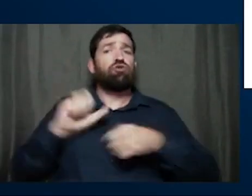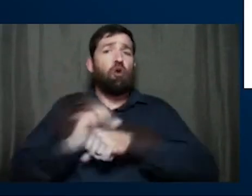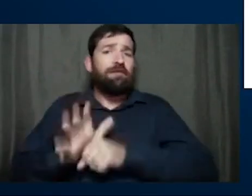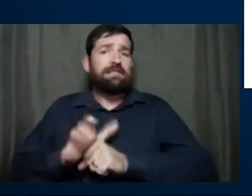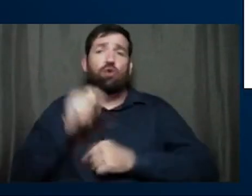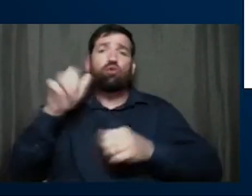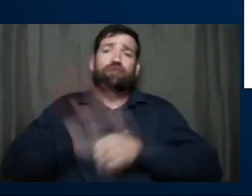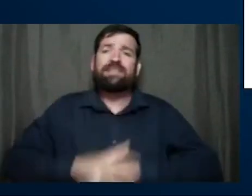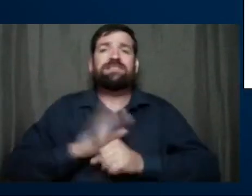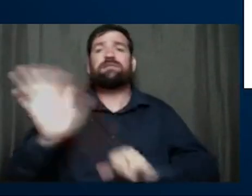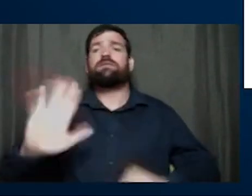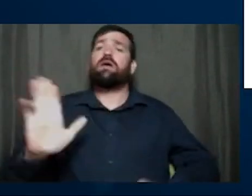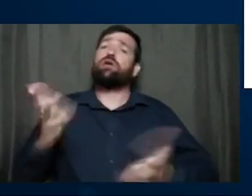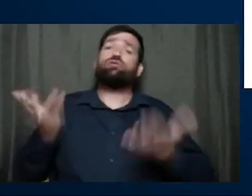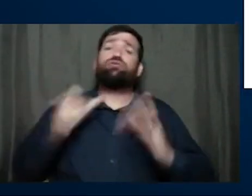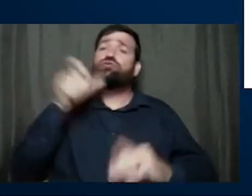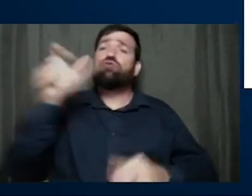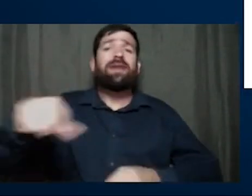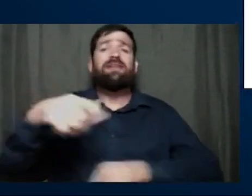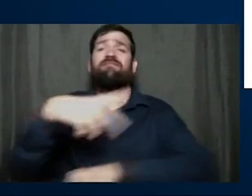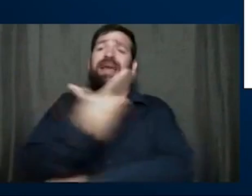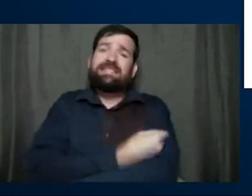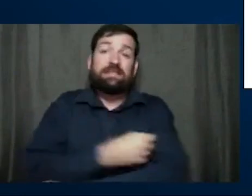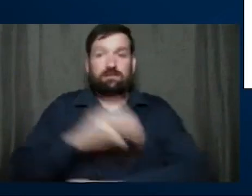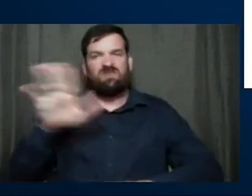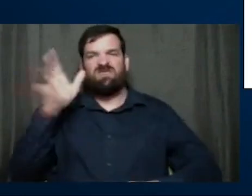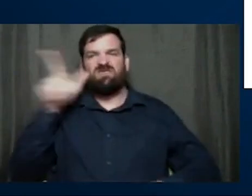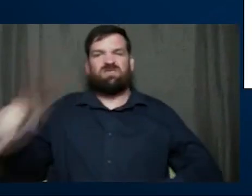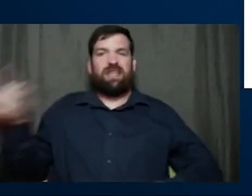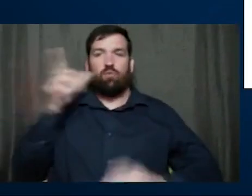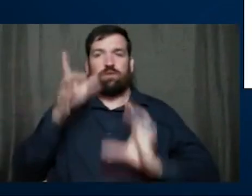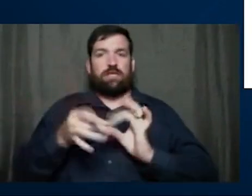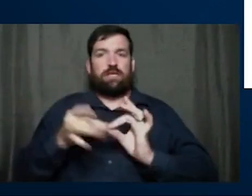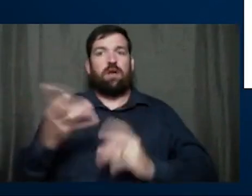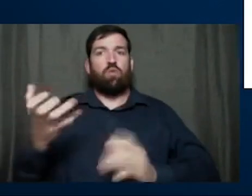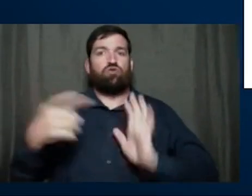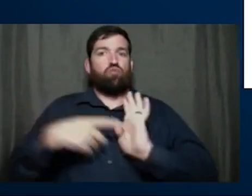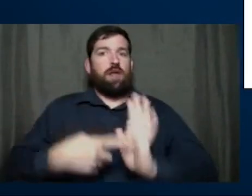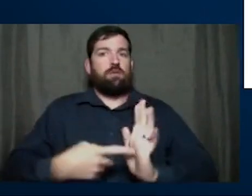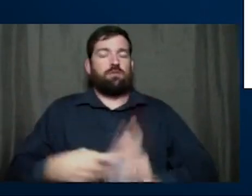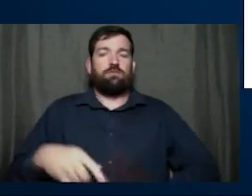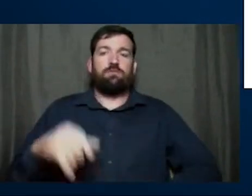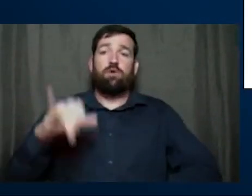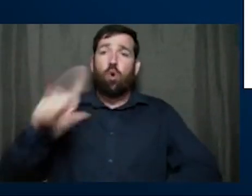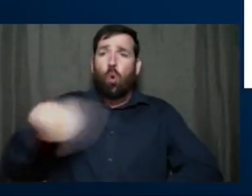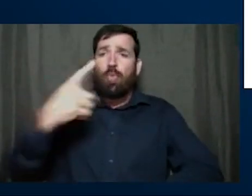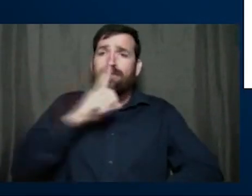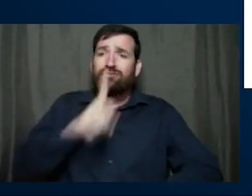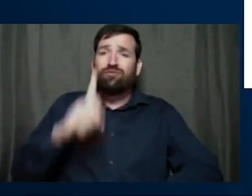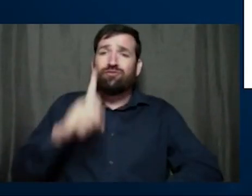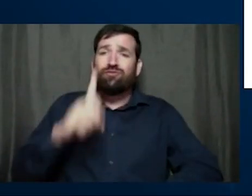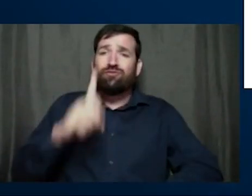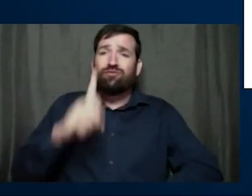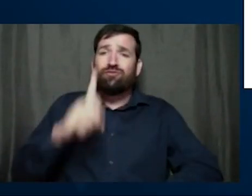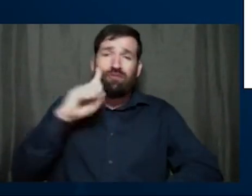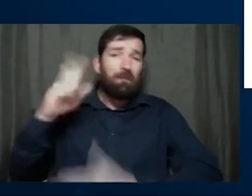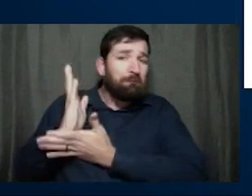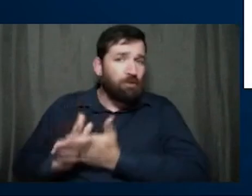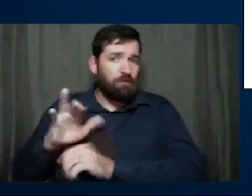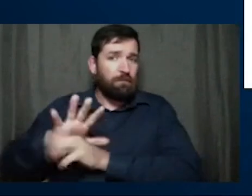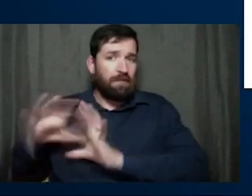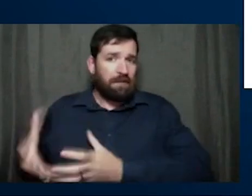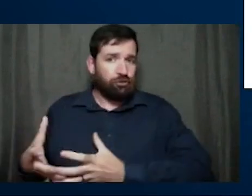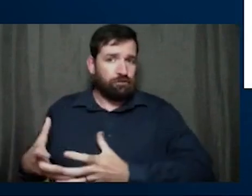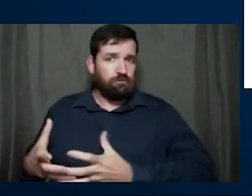a vaccine is one of the things that they'll say. And I just wanted to point out that that's only true for part of the population. So what we're looking at here is